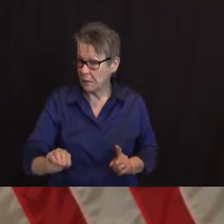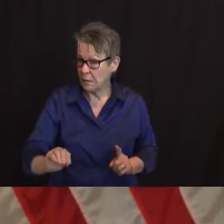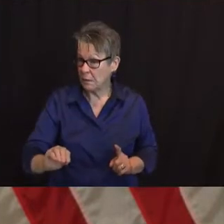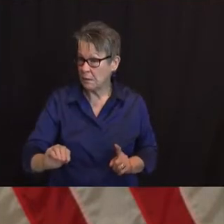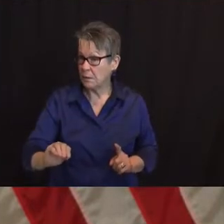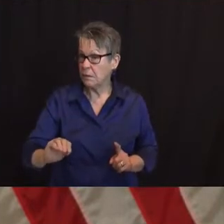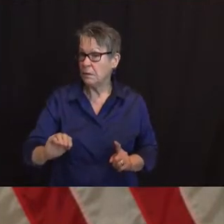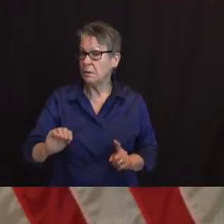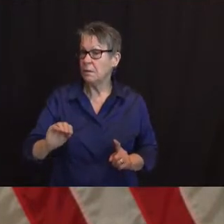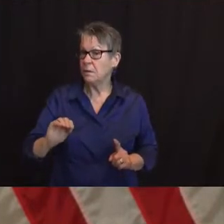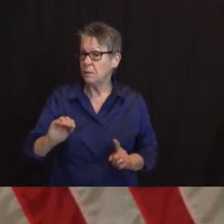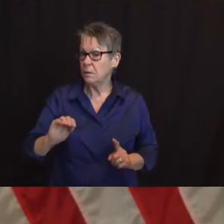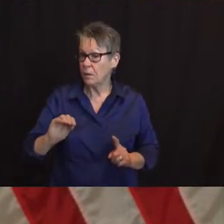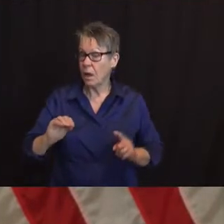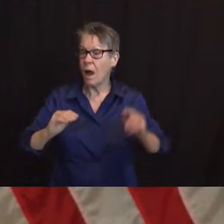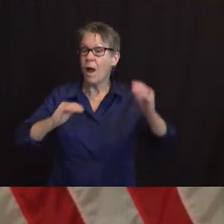go.